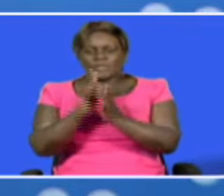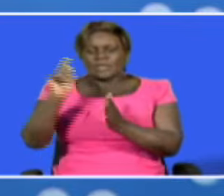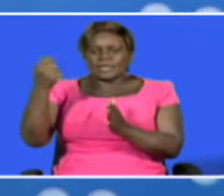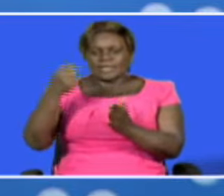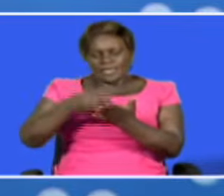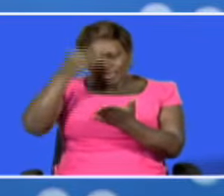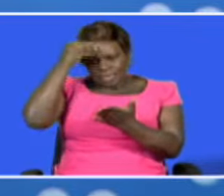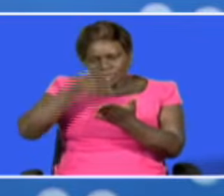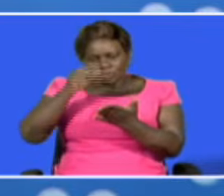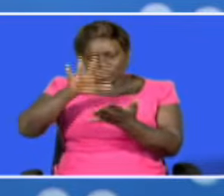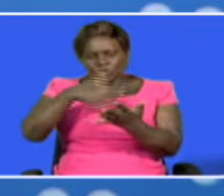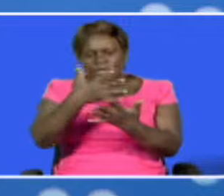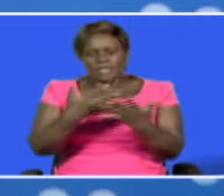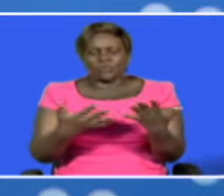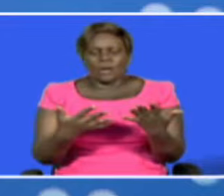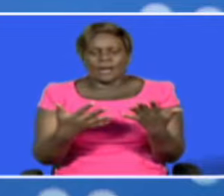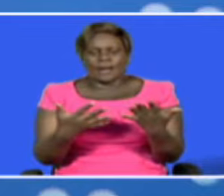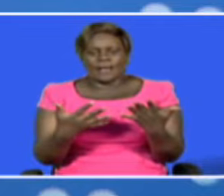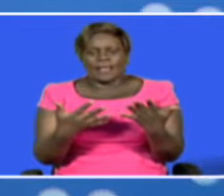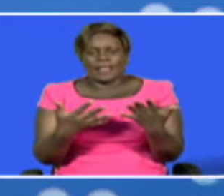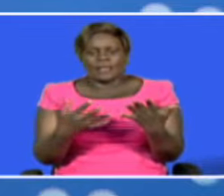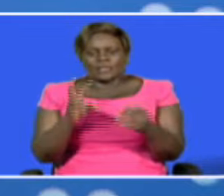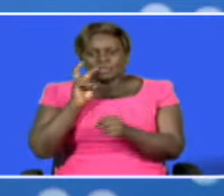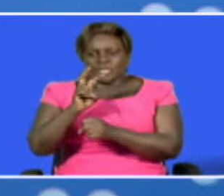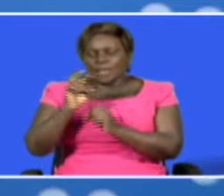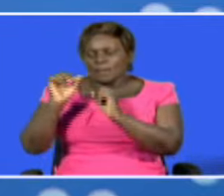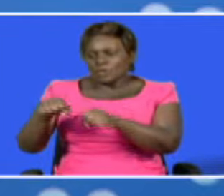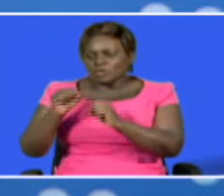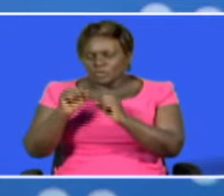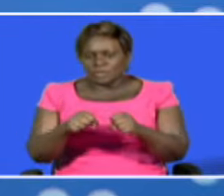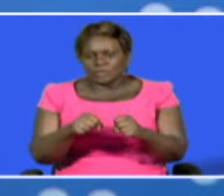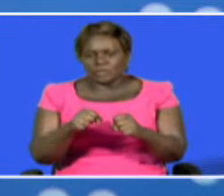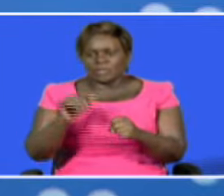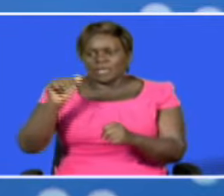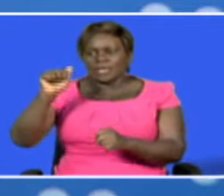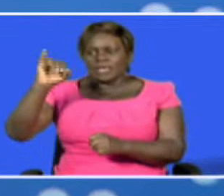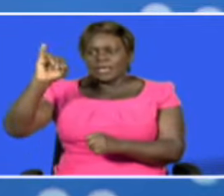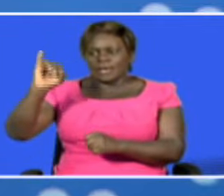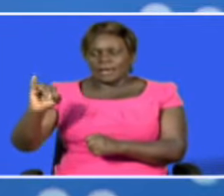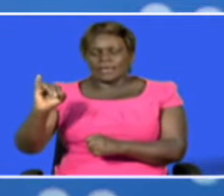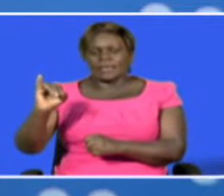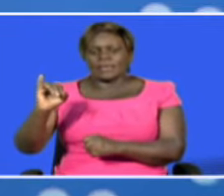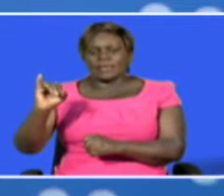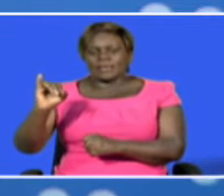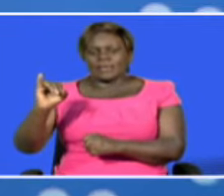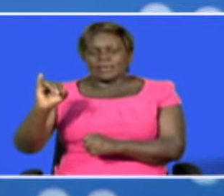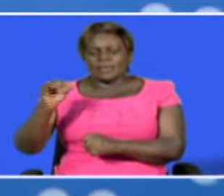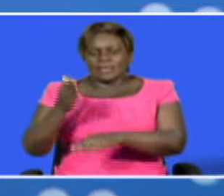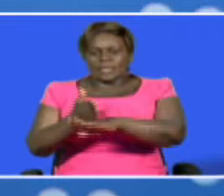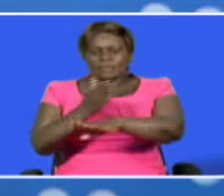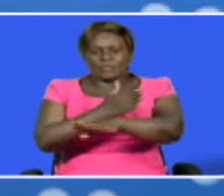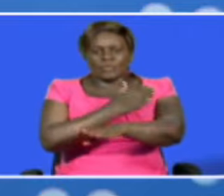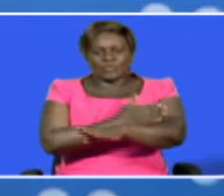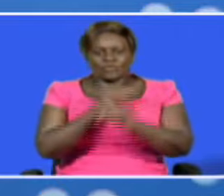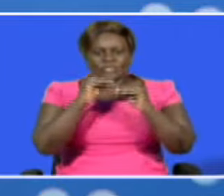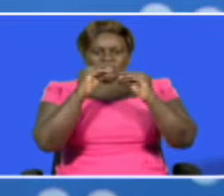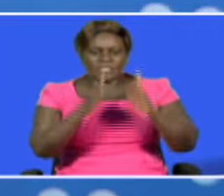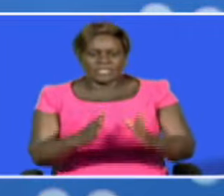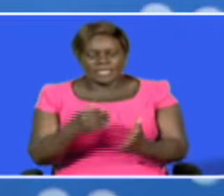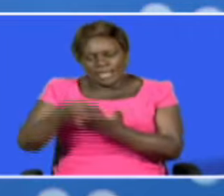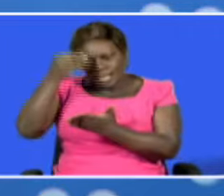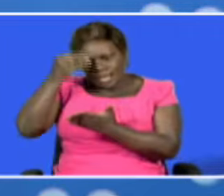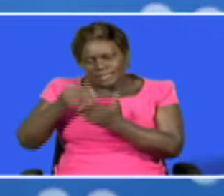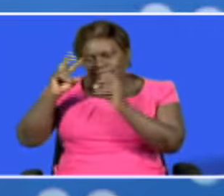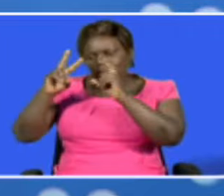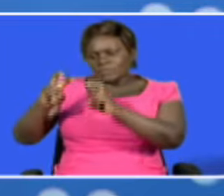Kenya Education Network, KENET, to explore the potential of artificial intelligence, AI, to improve teaching, learning,